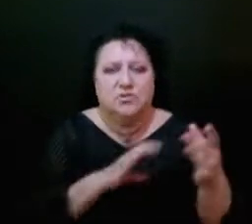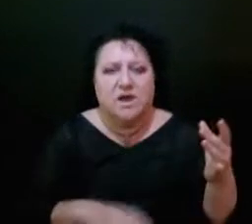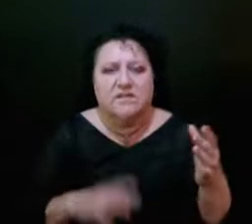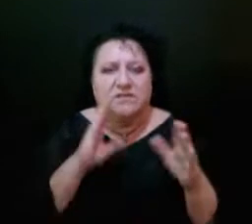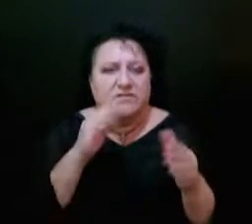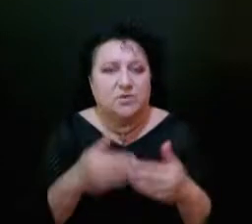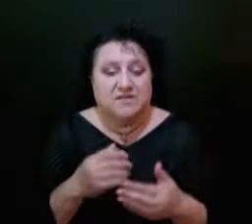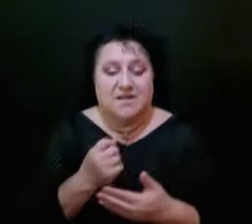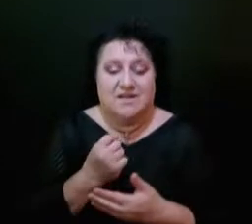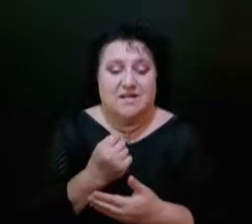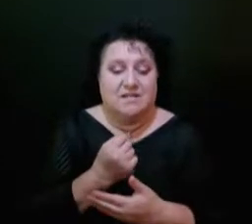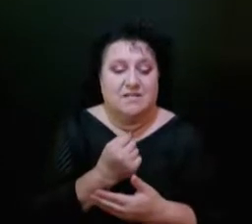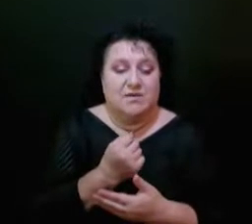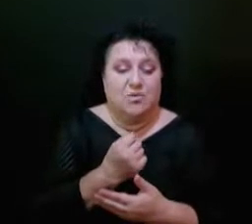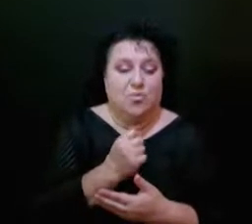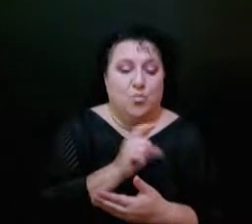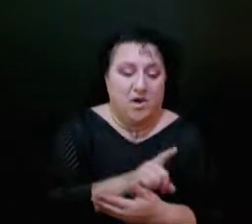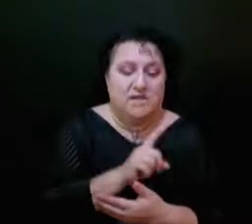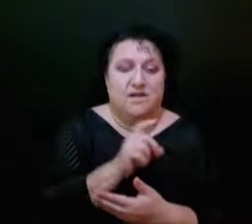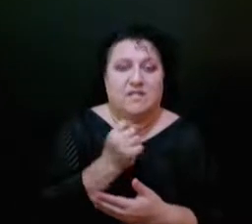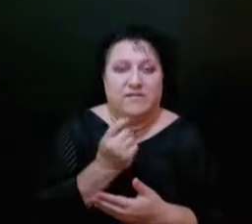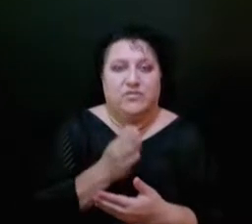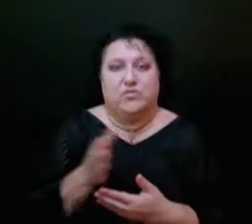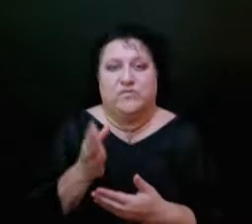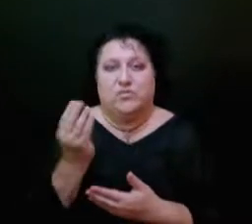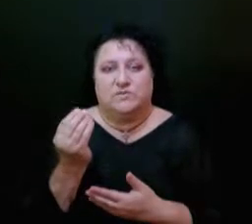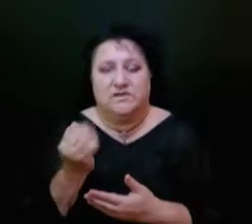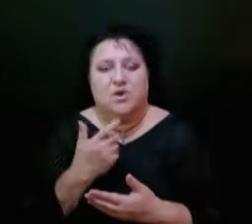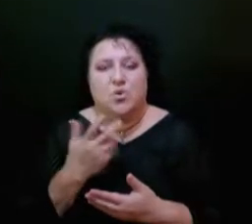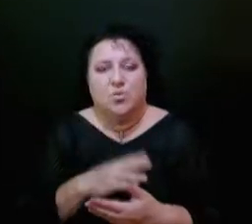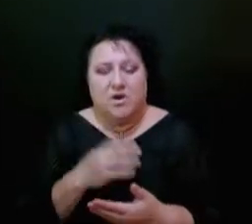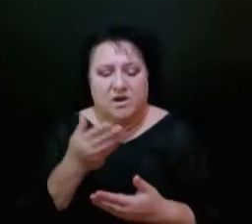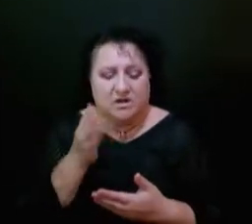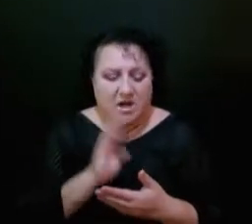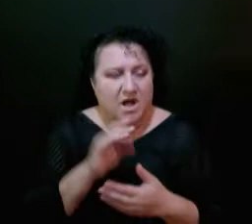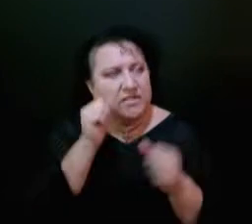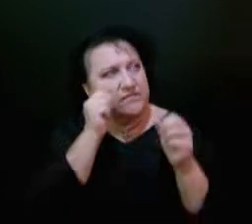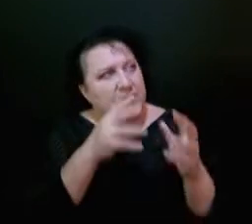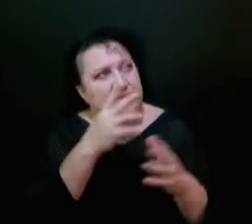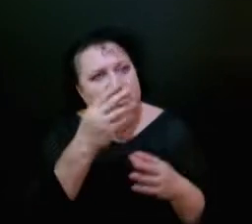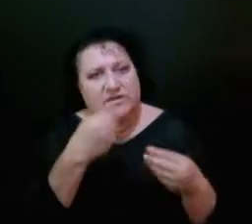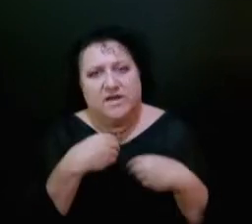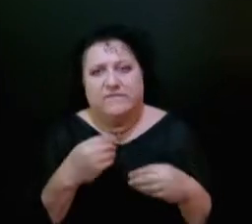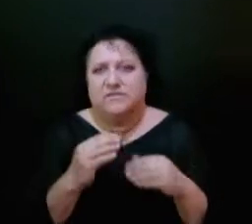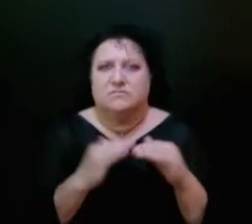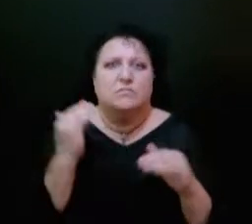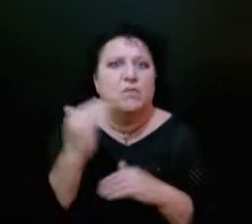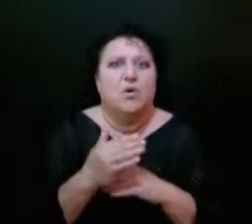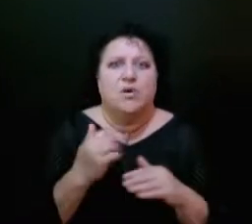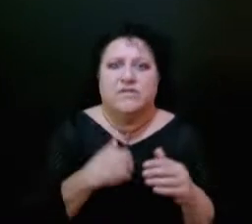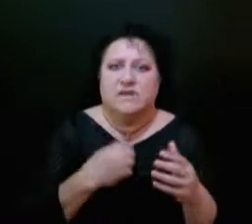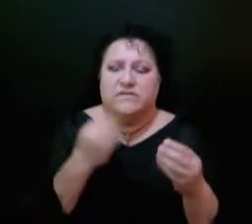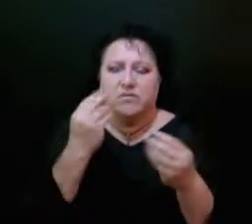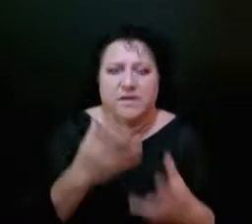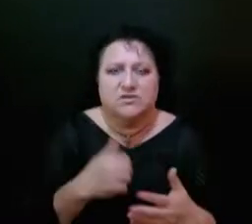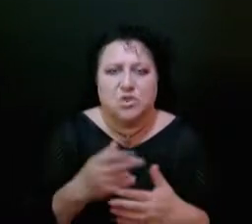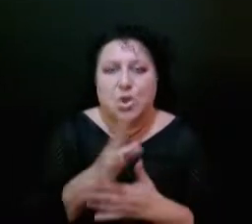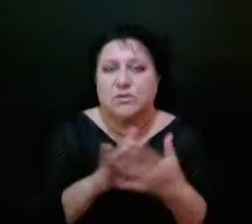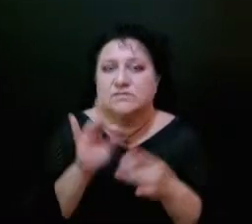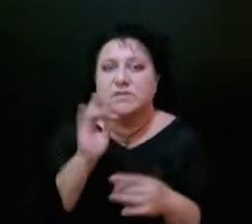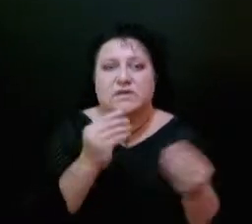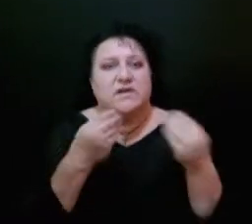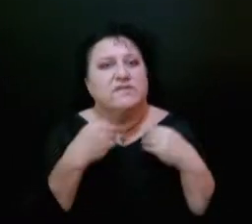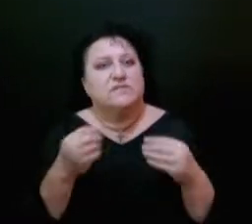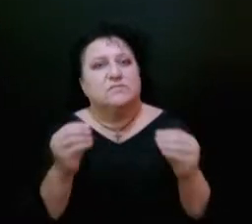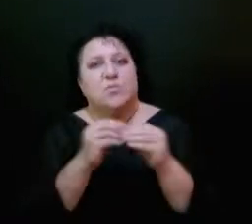14, where he unpacked how the God of Father has given us more than just information. The Holy Spirit has provided more than